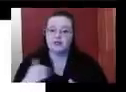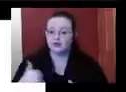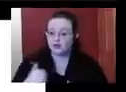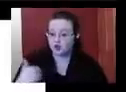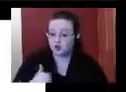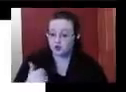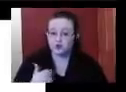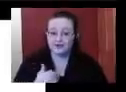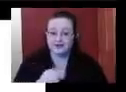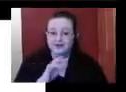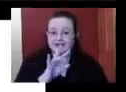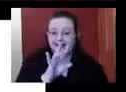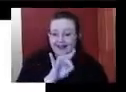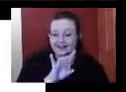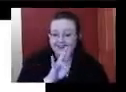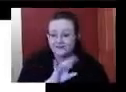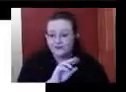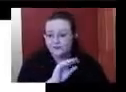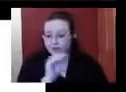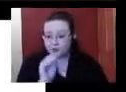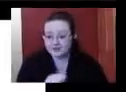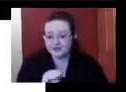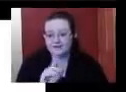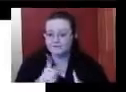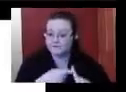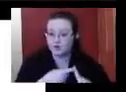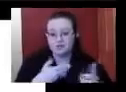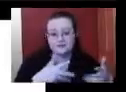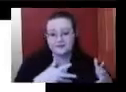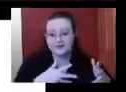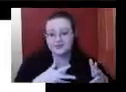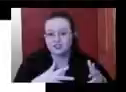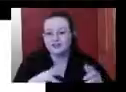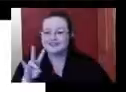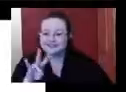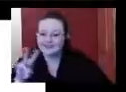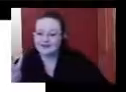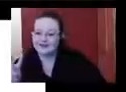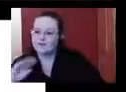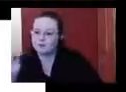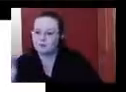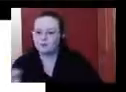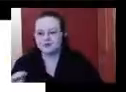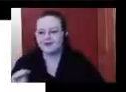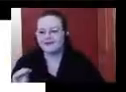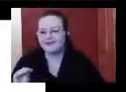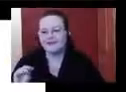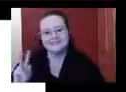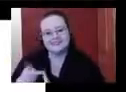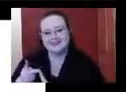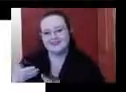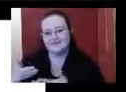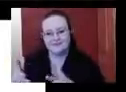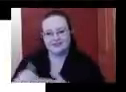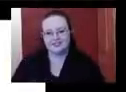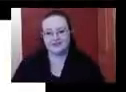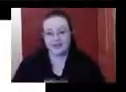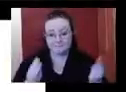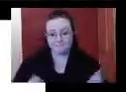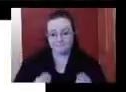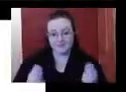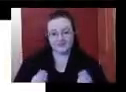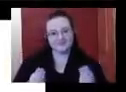and 77% for those who have received both doses. Milton is outpacing the rest of the community with